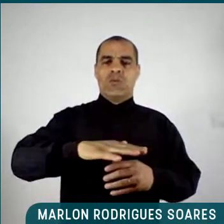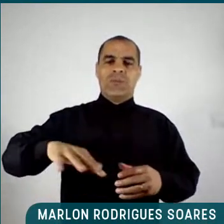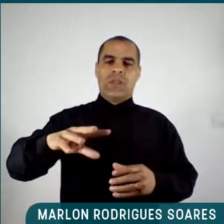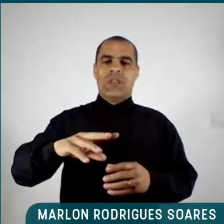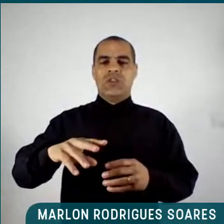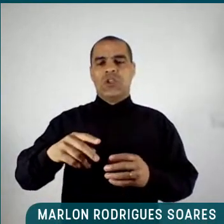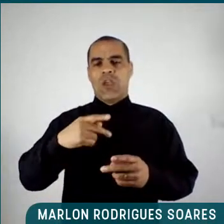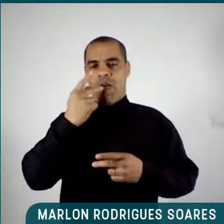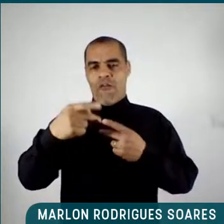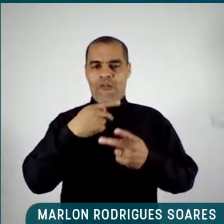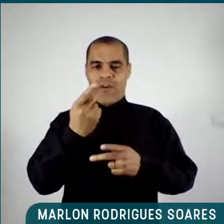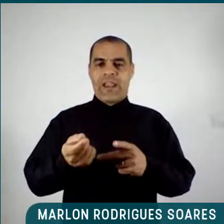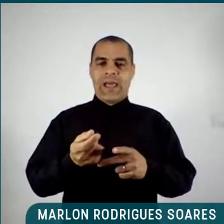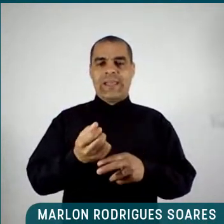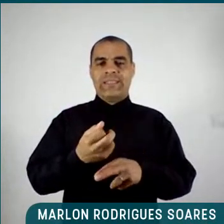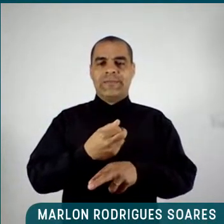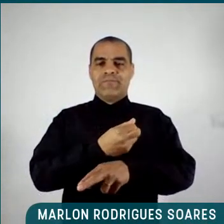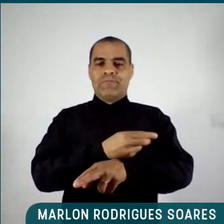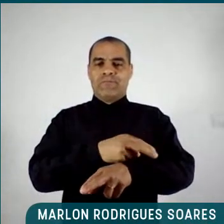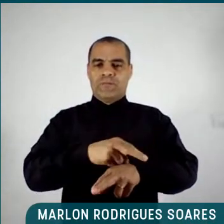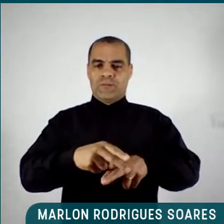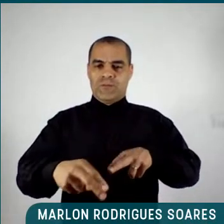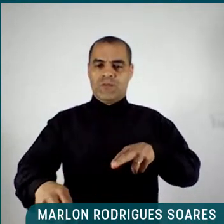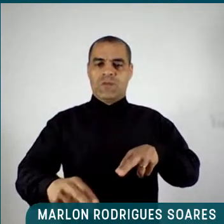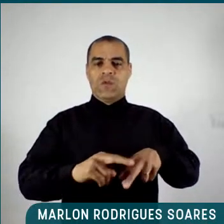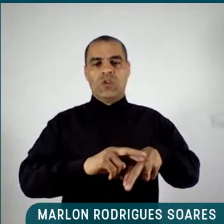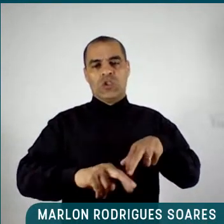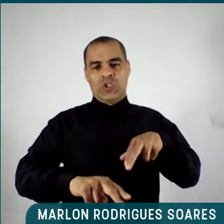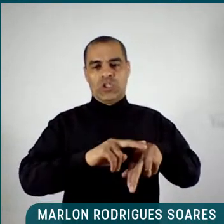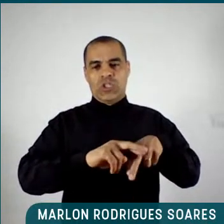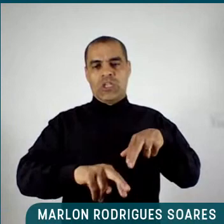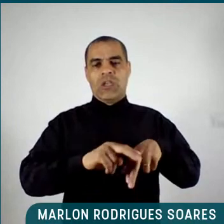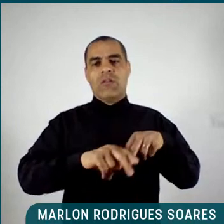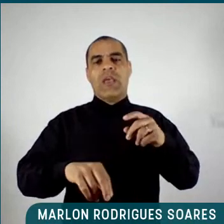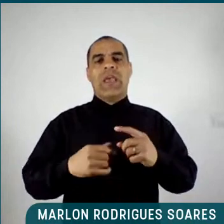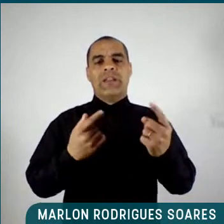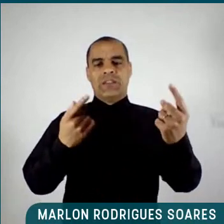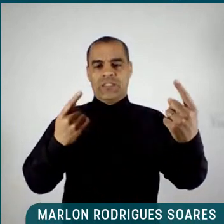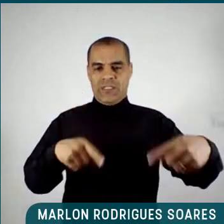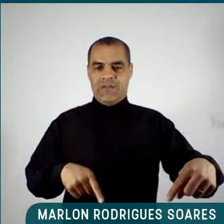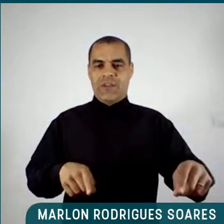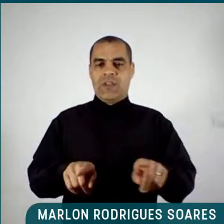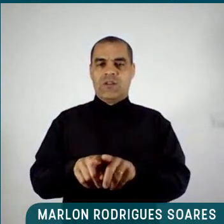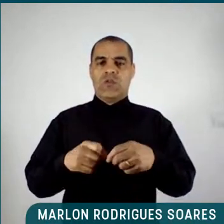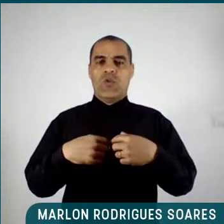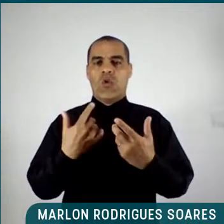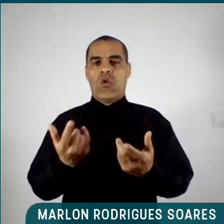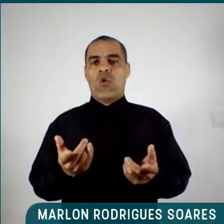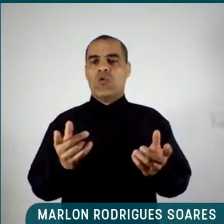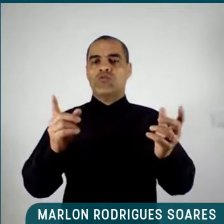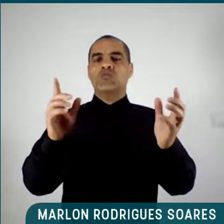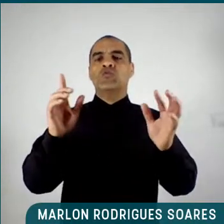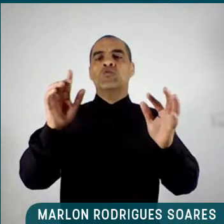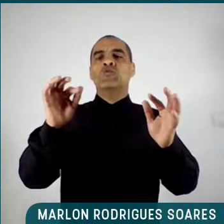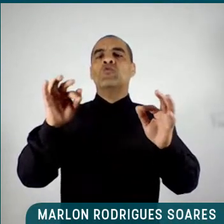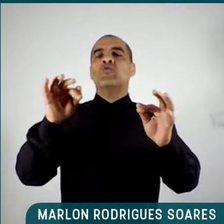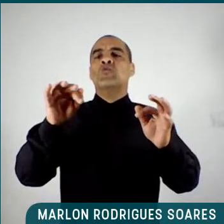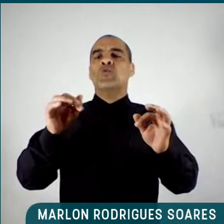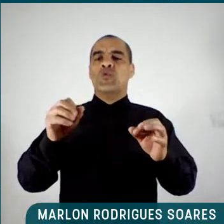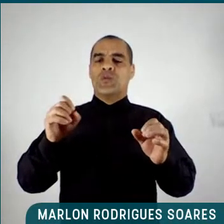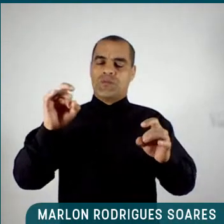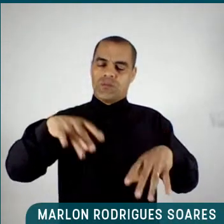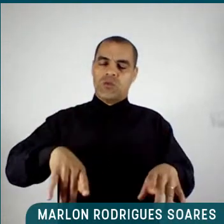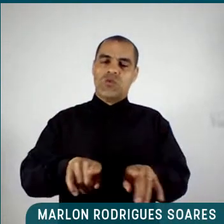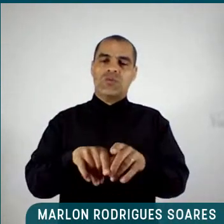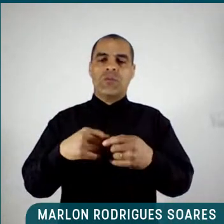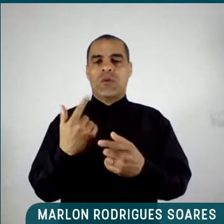to Marina. Marina, I know that you are in your context. I would like to ask you, why